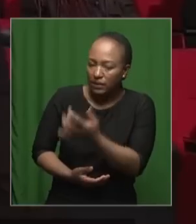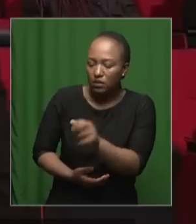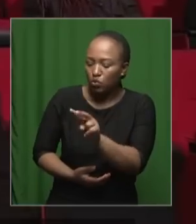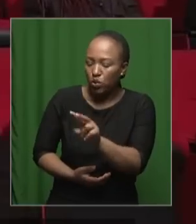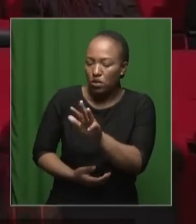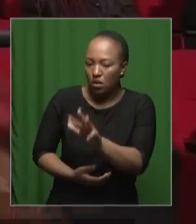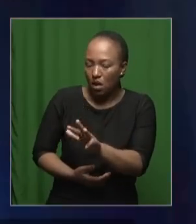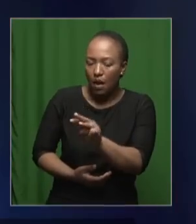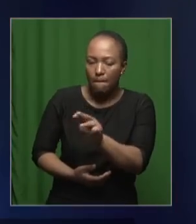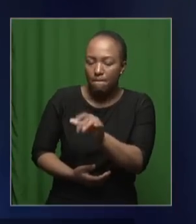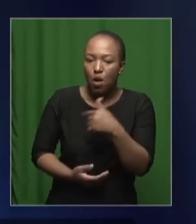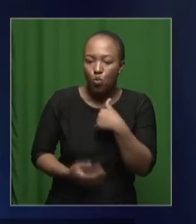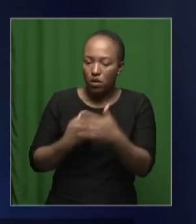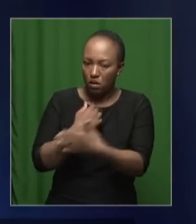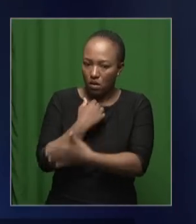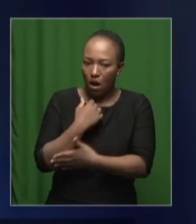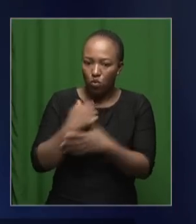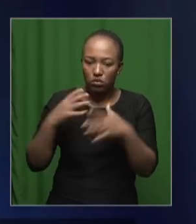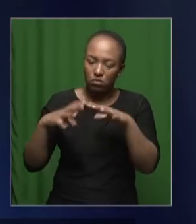country. So